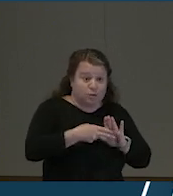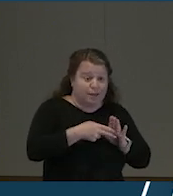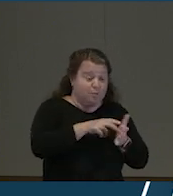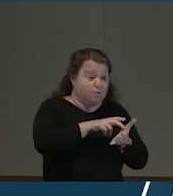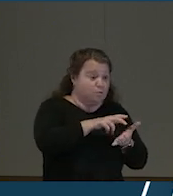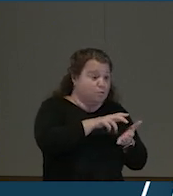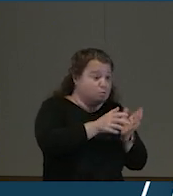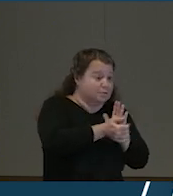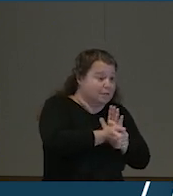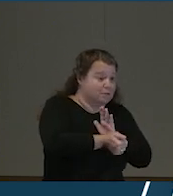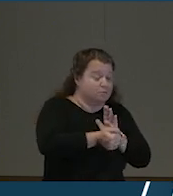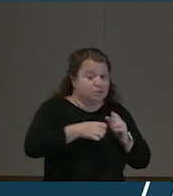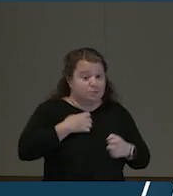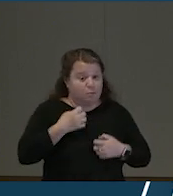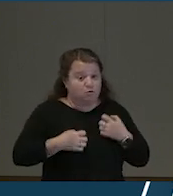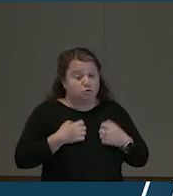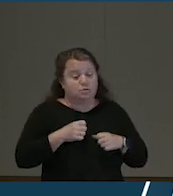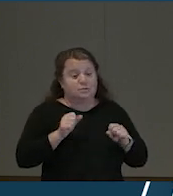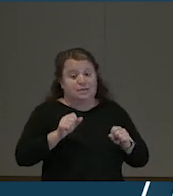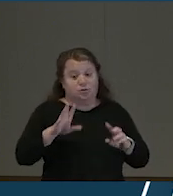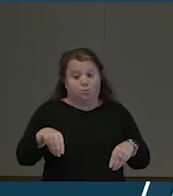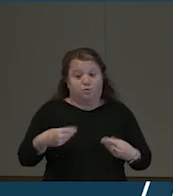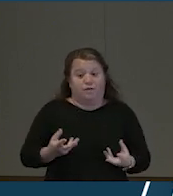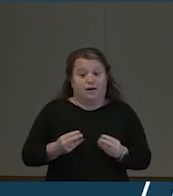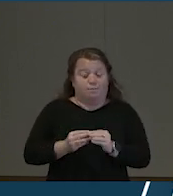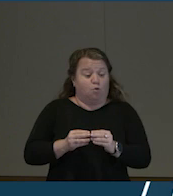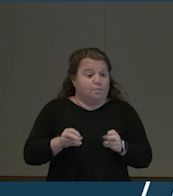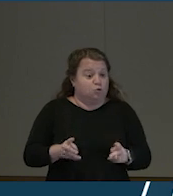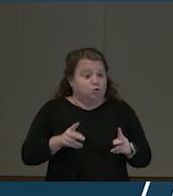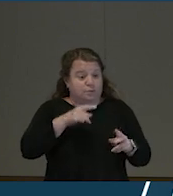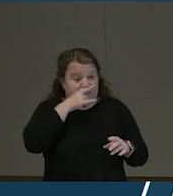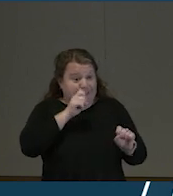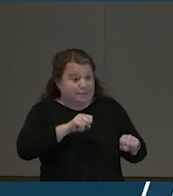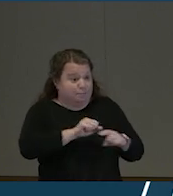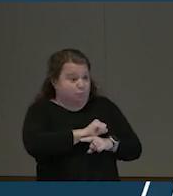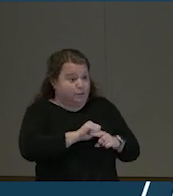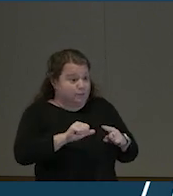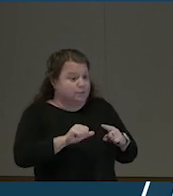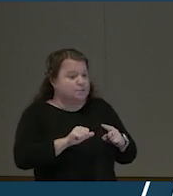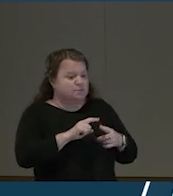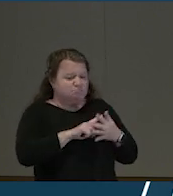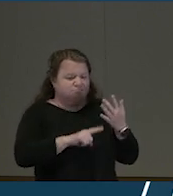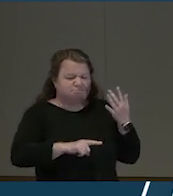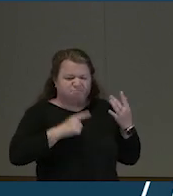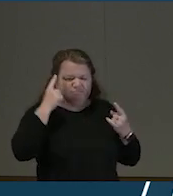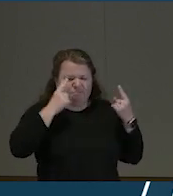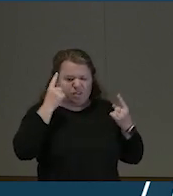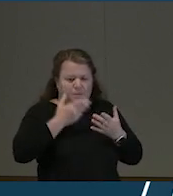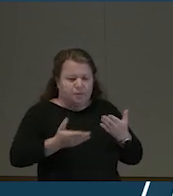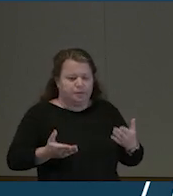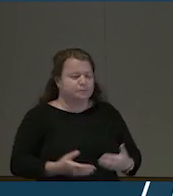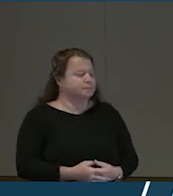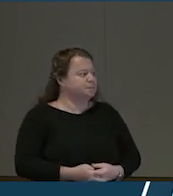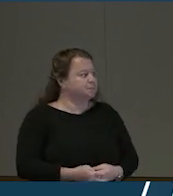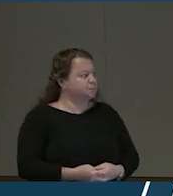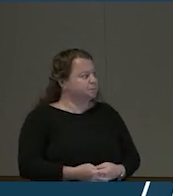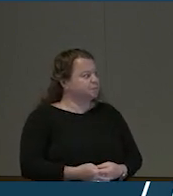more? Can you provide more opportunities to practice? All things to think about.